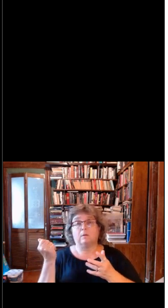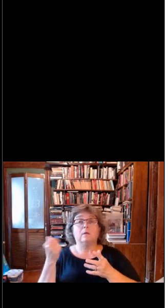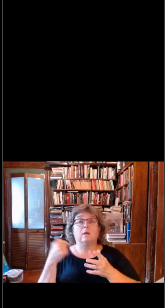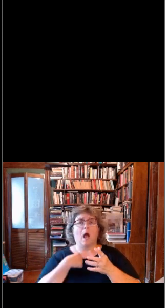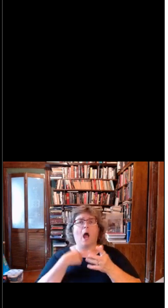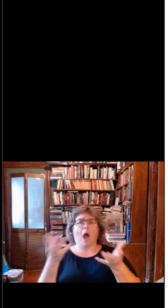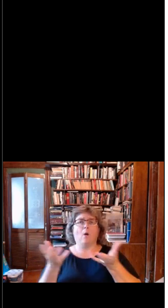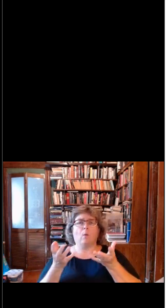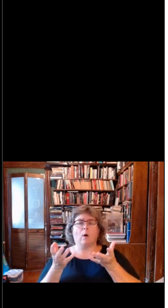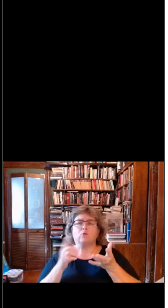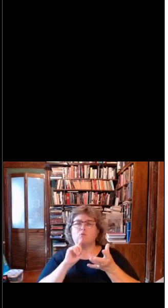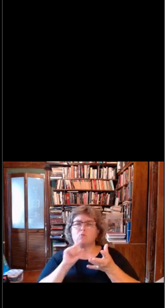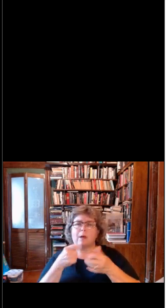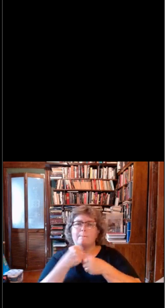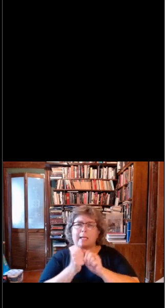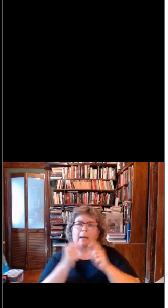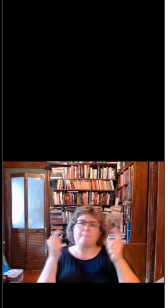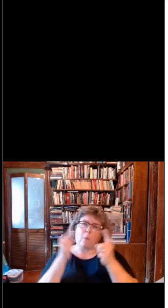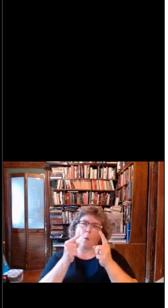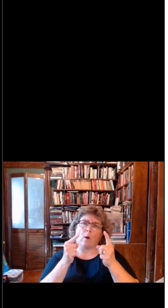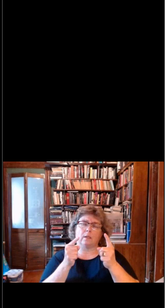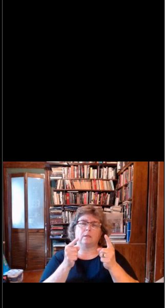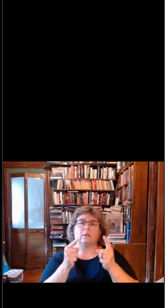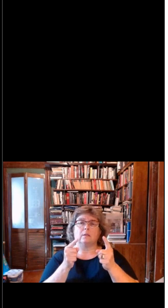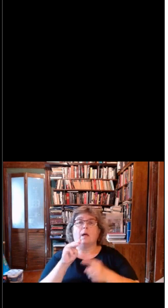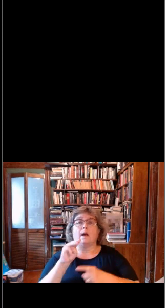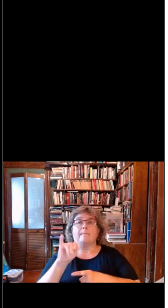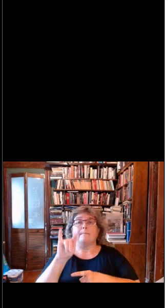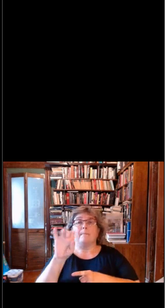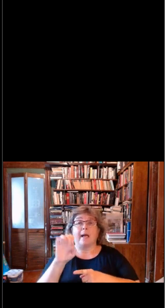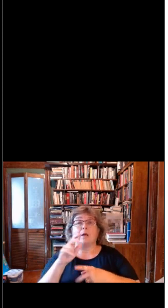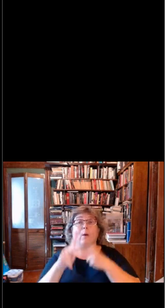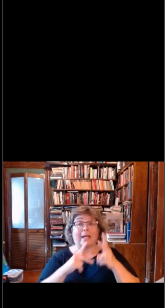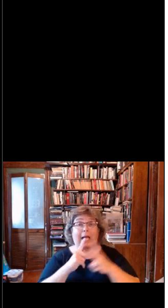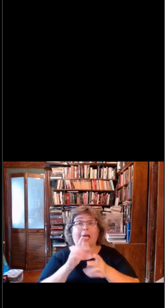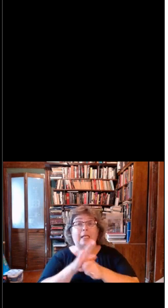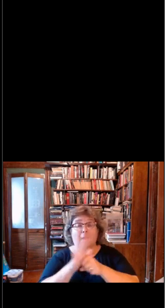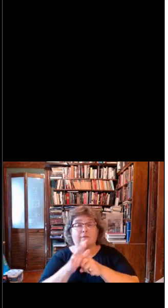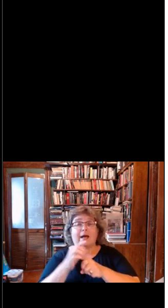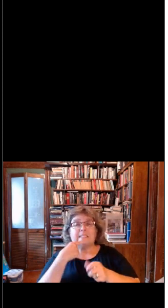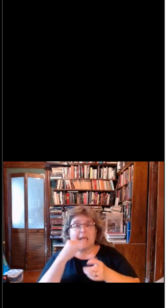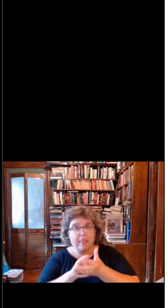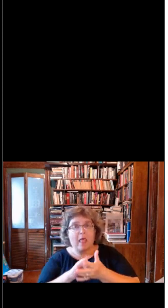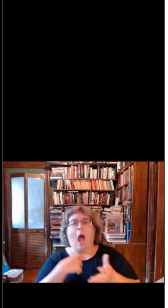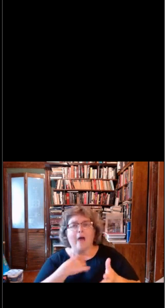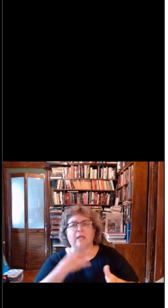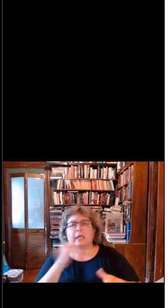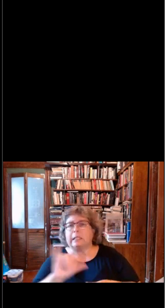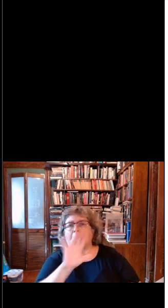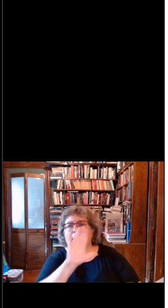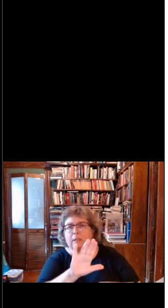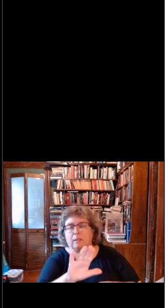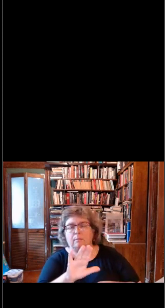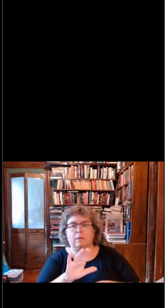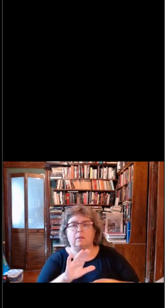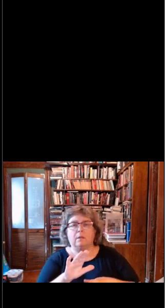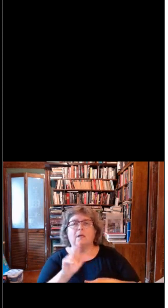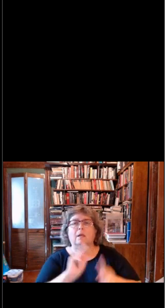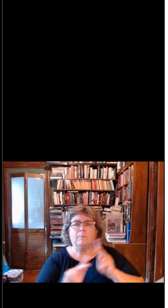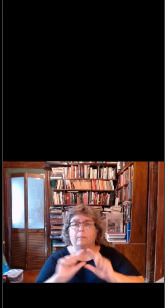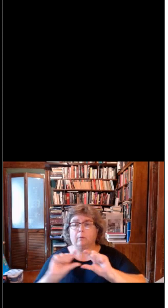to really make that a point that Mike was kind enough to bring up, and I wanted to echo that there's a growing amount of people